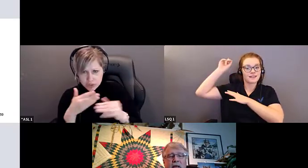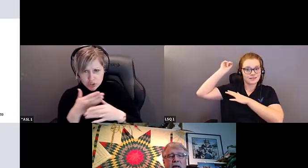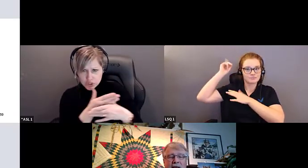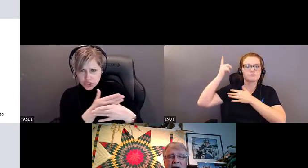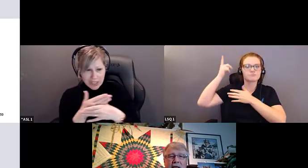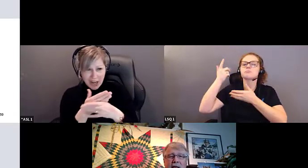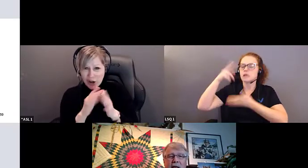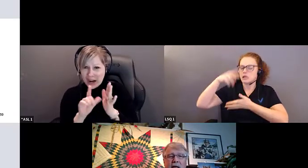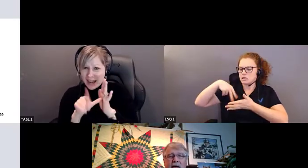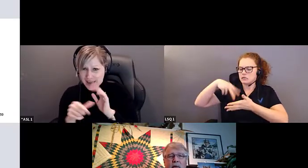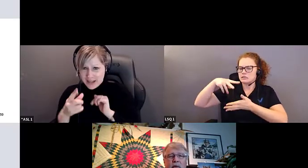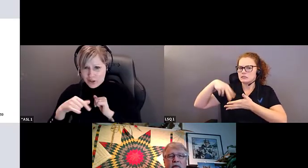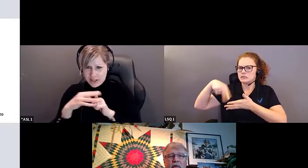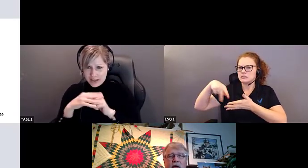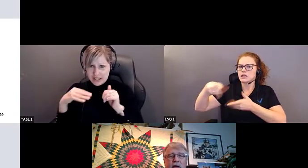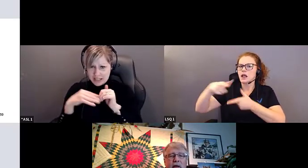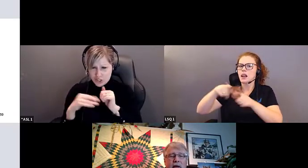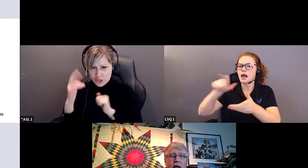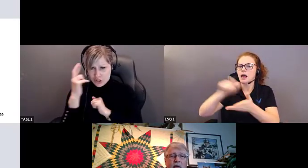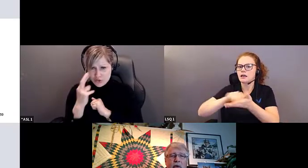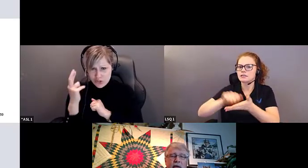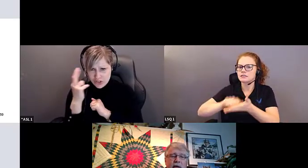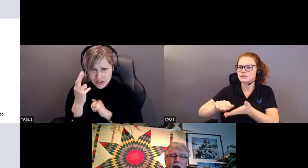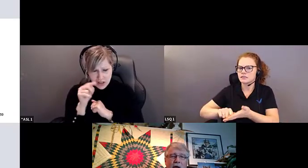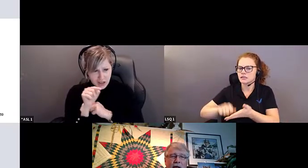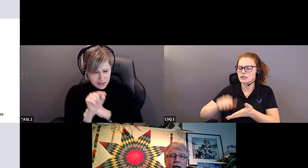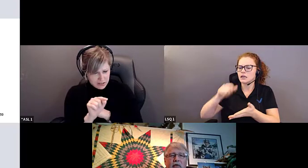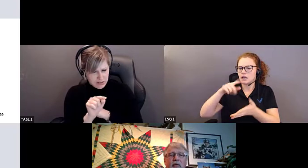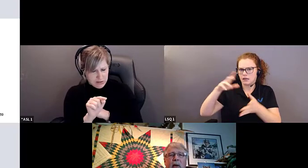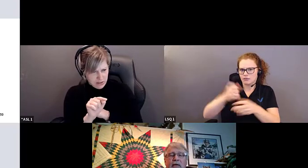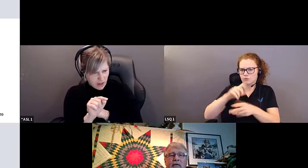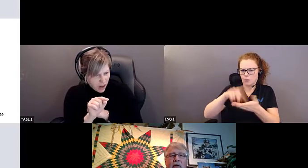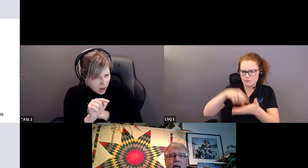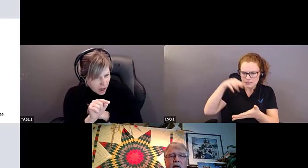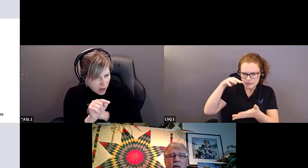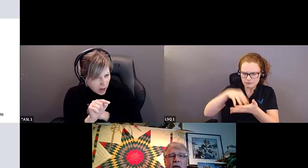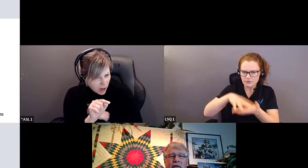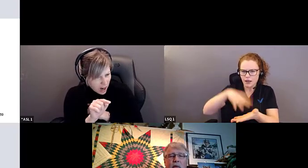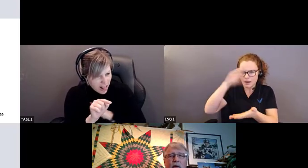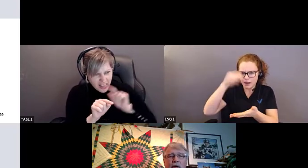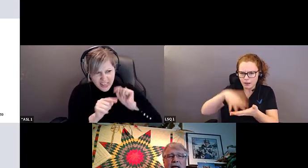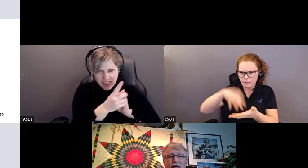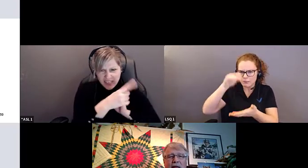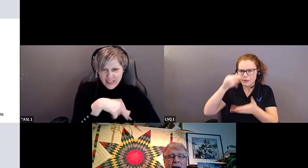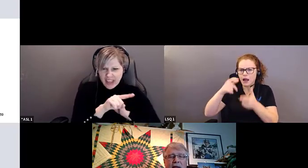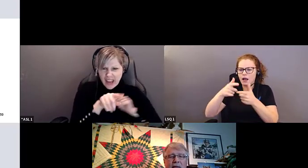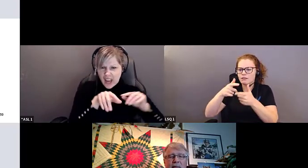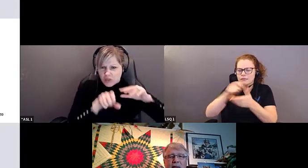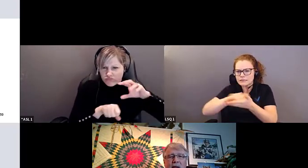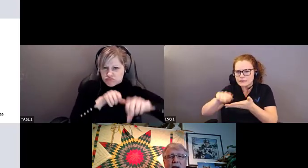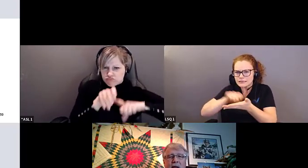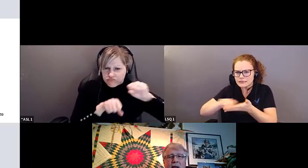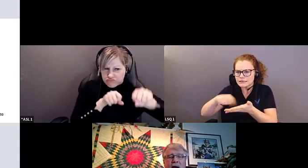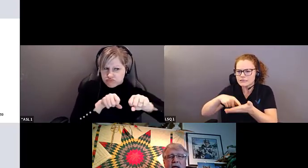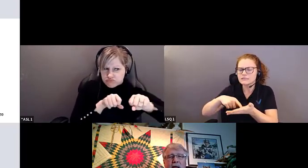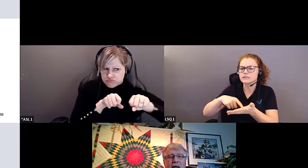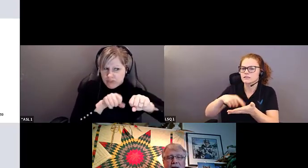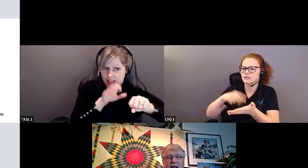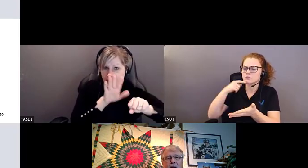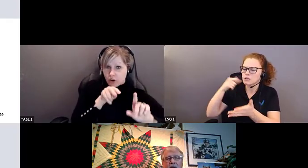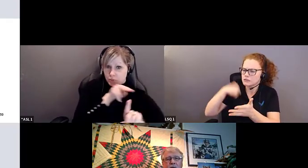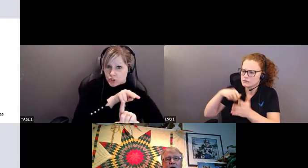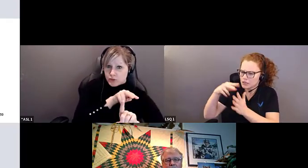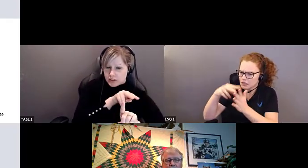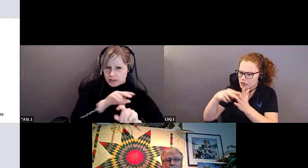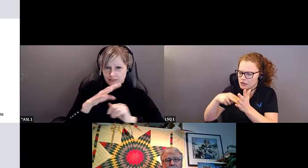that and the thinking that was there within the colonizers' minds was that we were less than. And